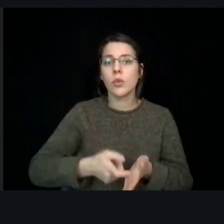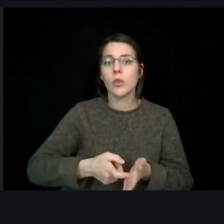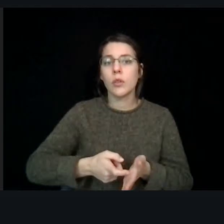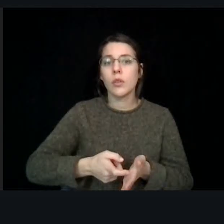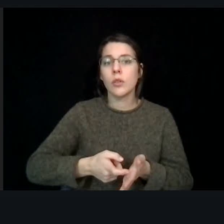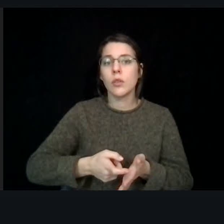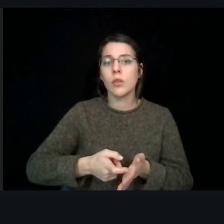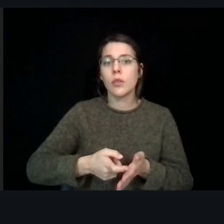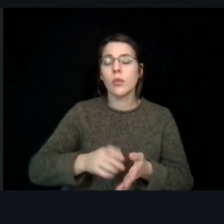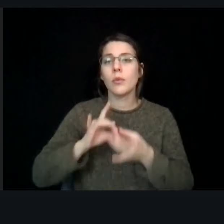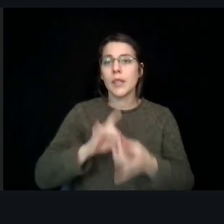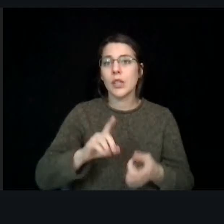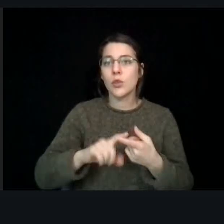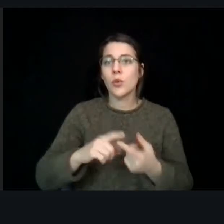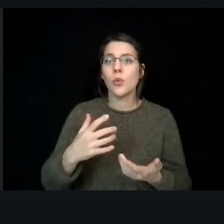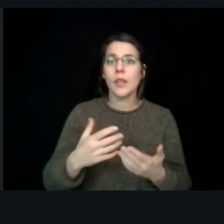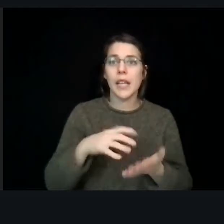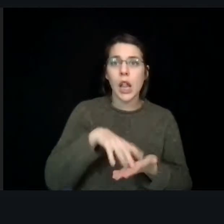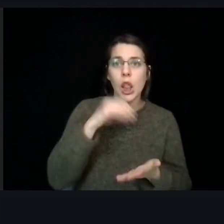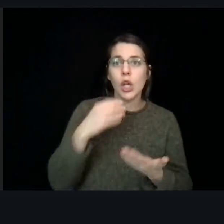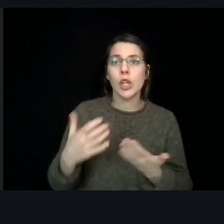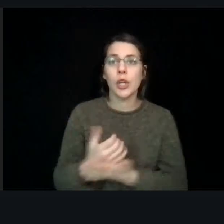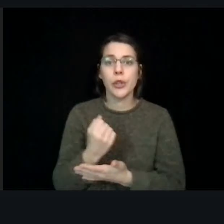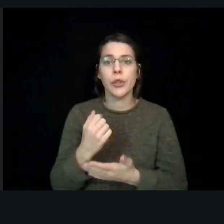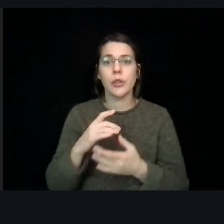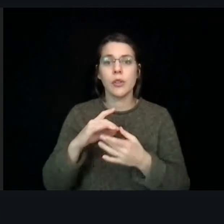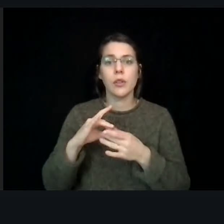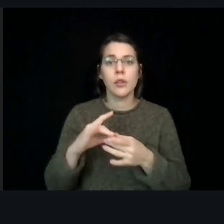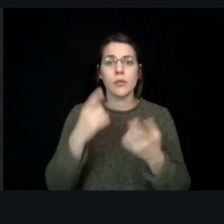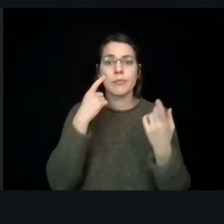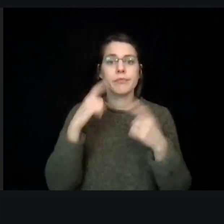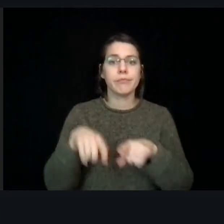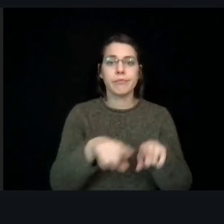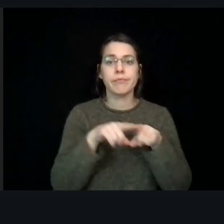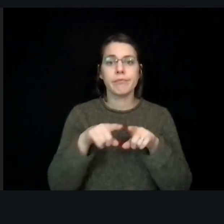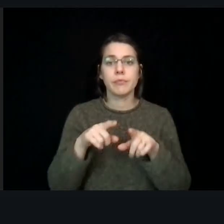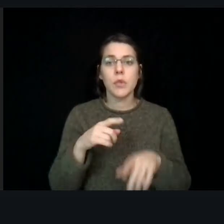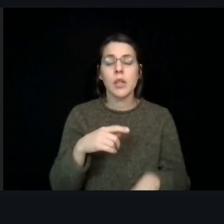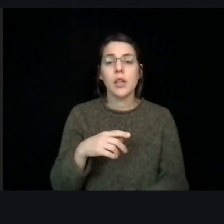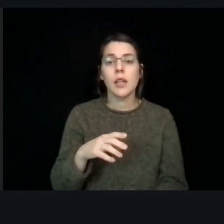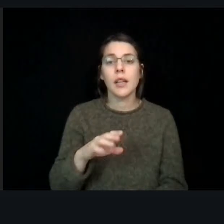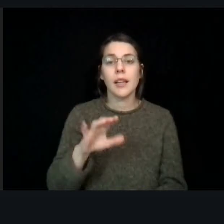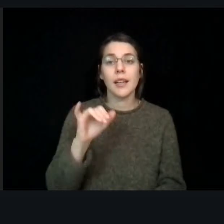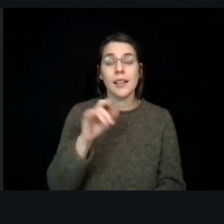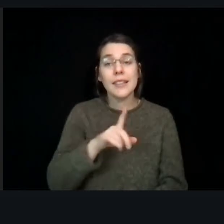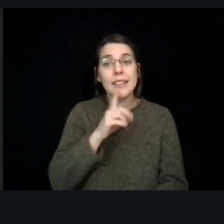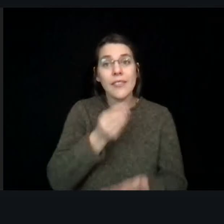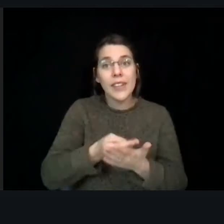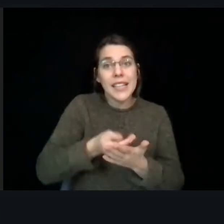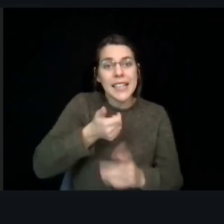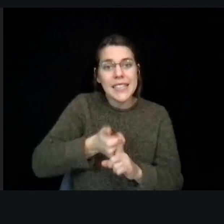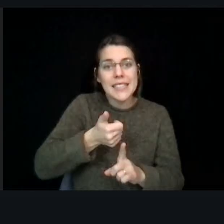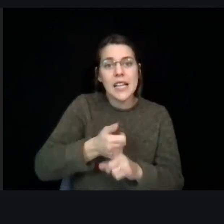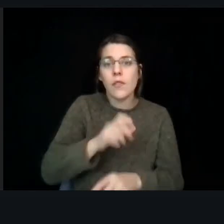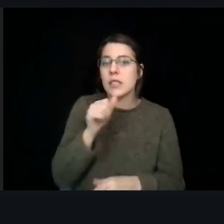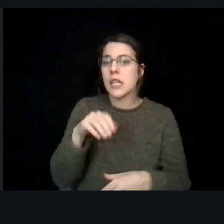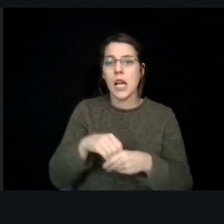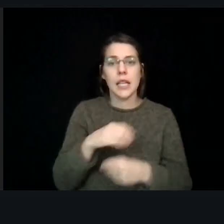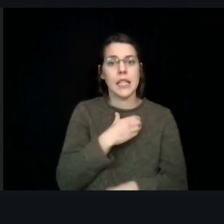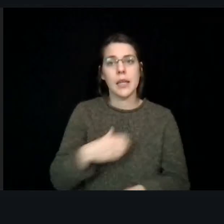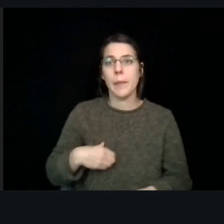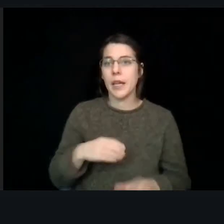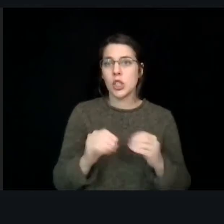Cooperation Agreement. Again, the actual funding source that we contribute is not housed within the mayor's office budget. That is housed within HR's